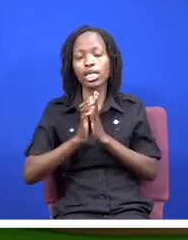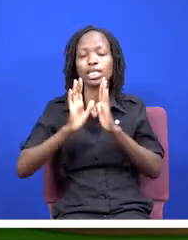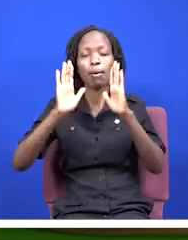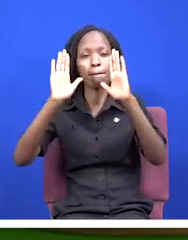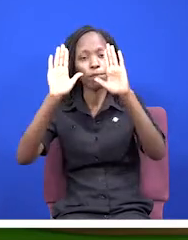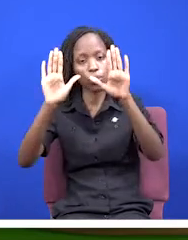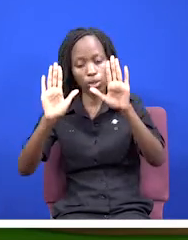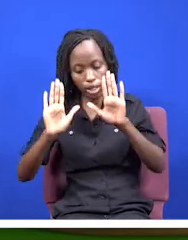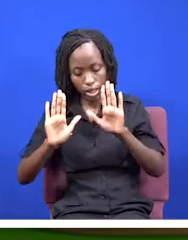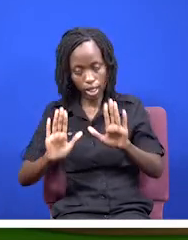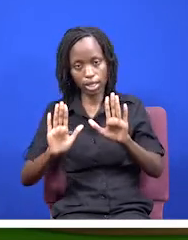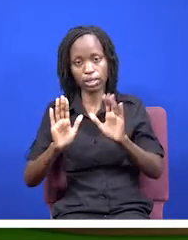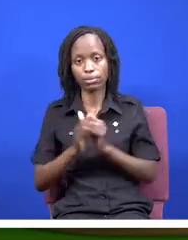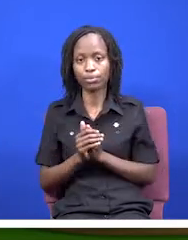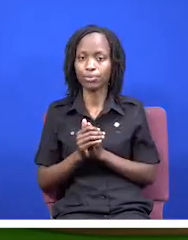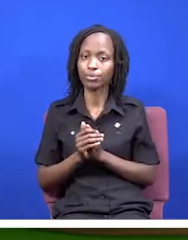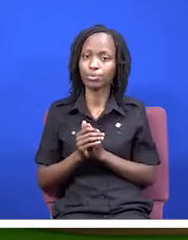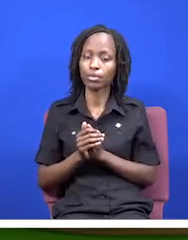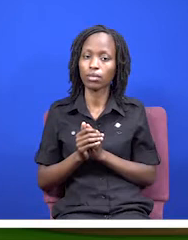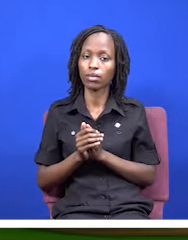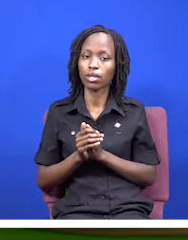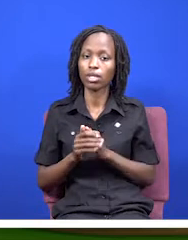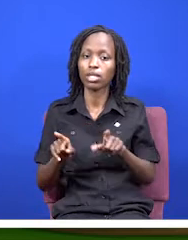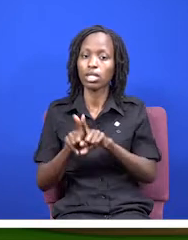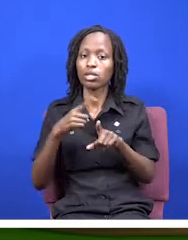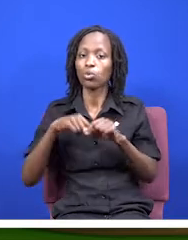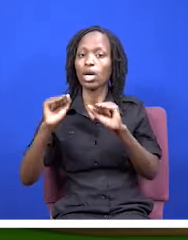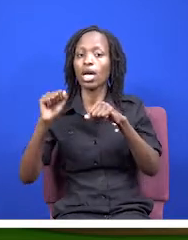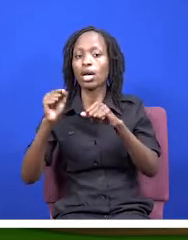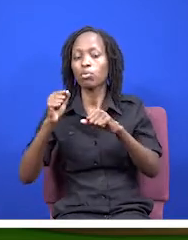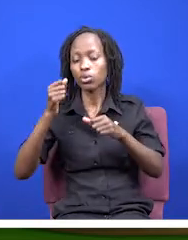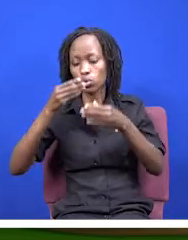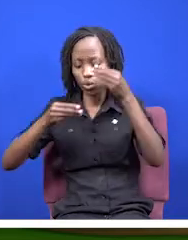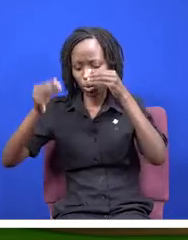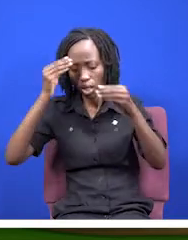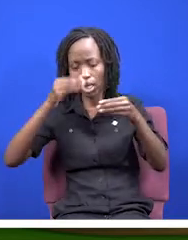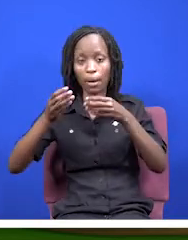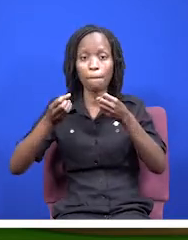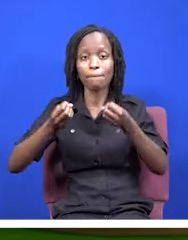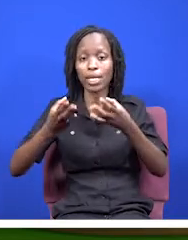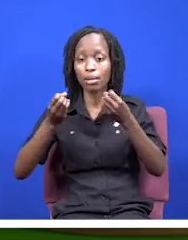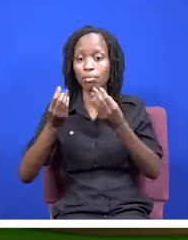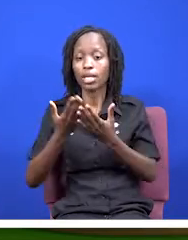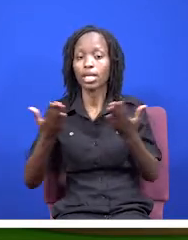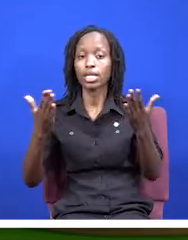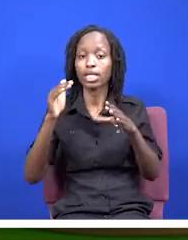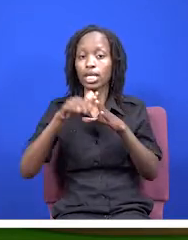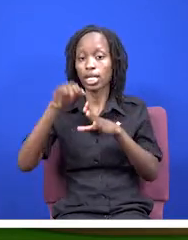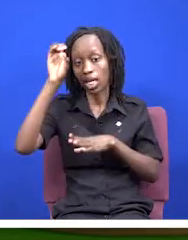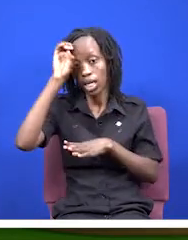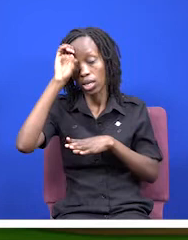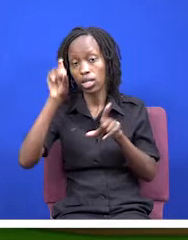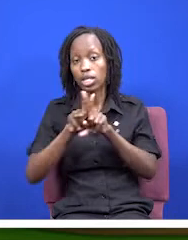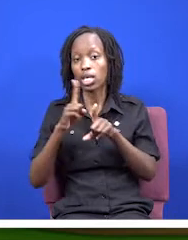very, very important. And we are able to learn many things